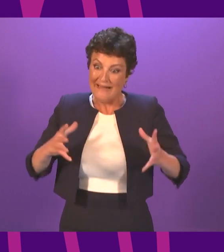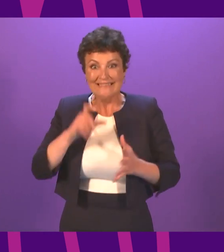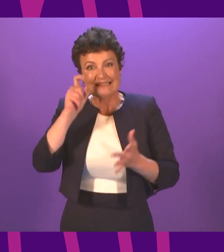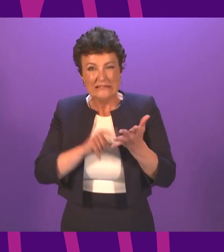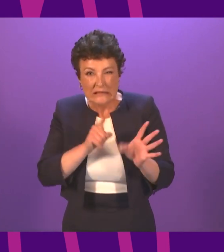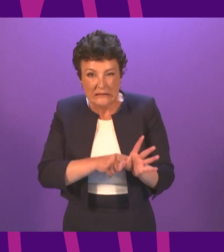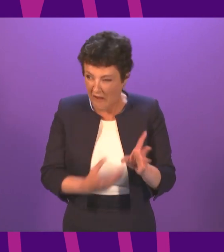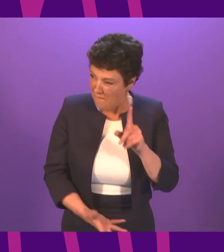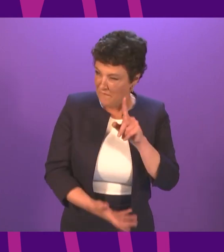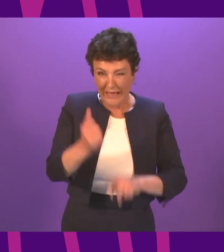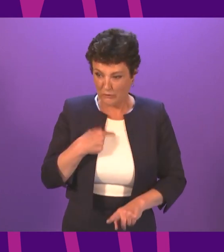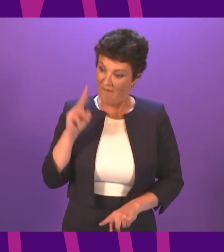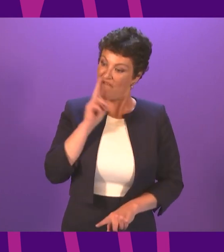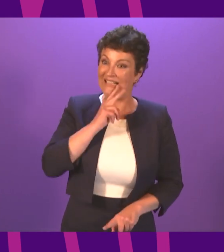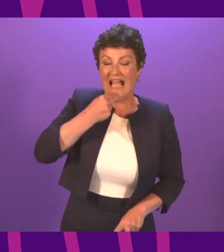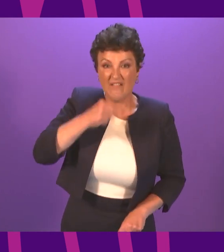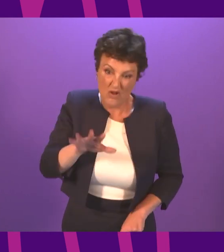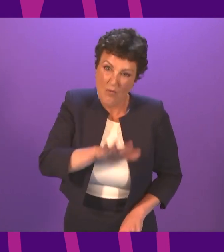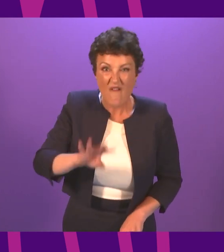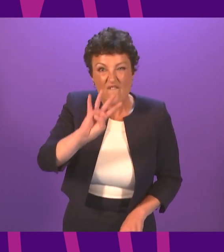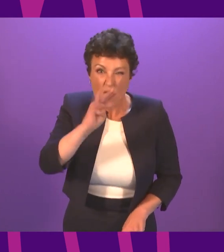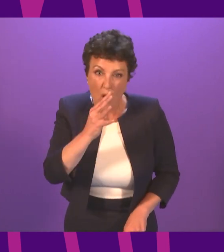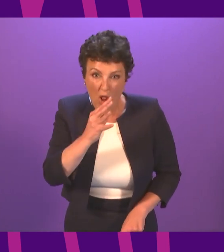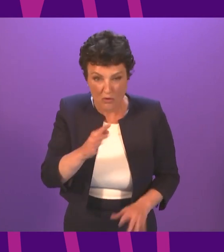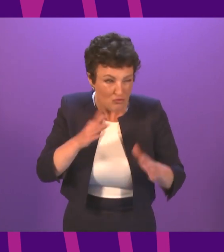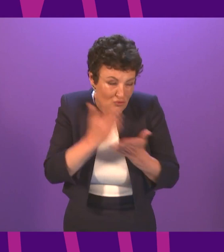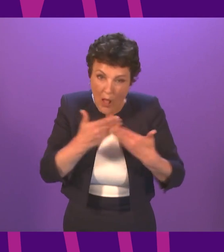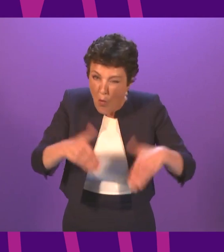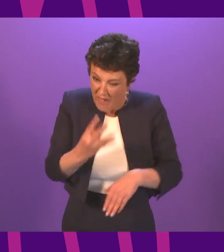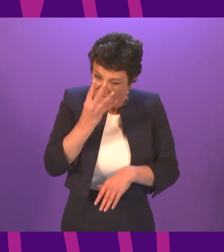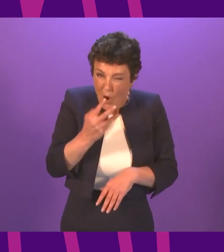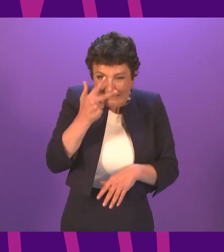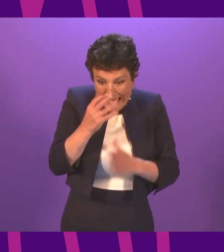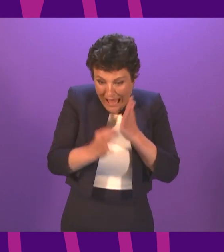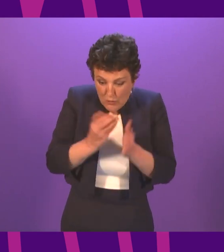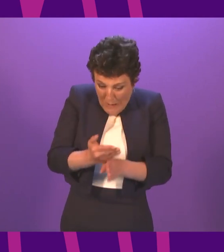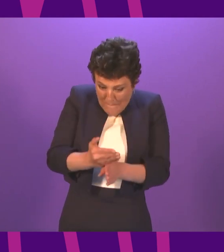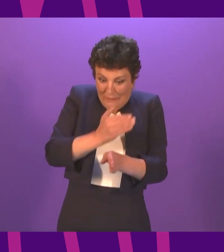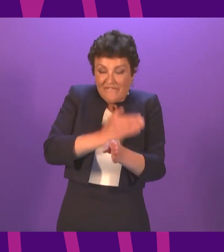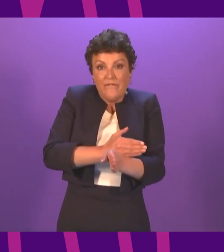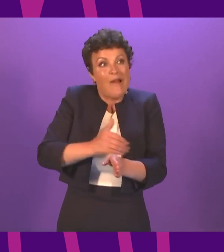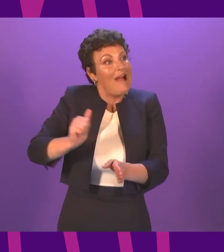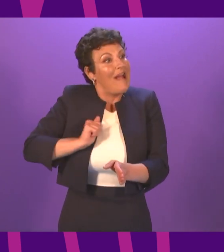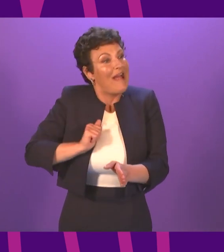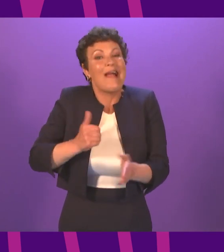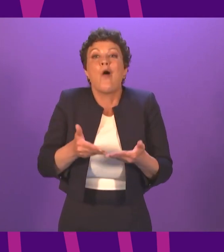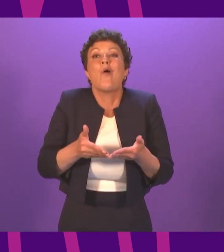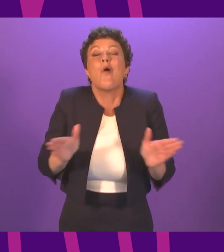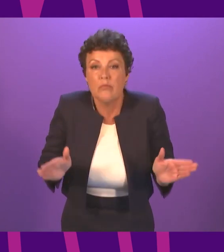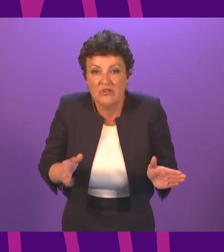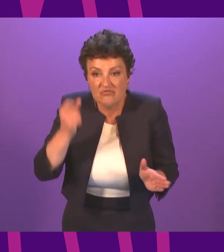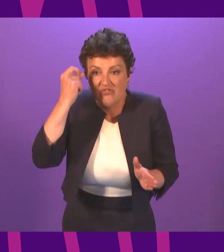of four on a Friday afternoon, just 40 hours before they had planned for significant reopening, that they wouldn't be moving out of the